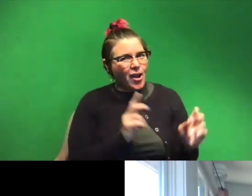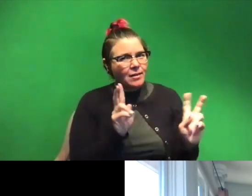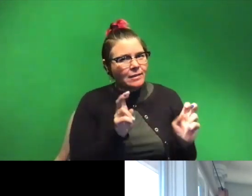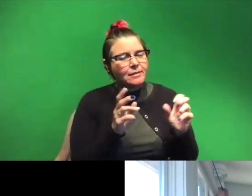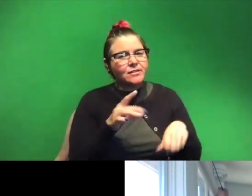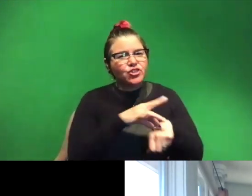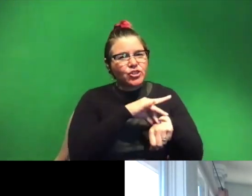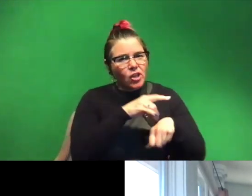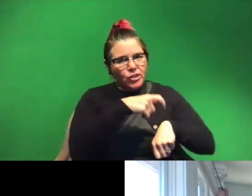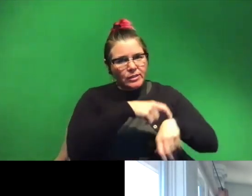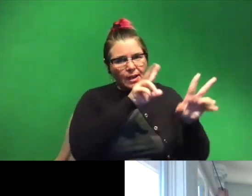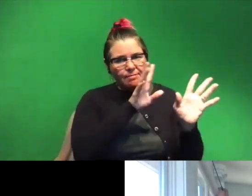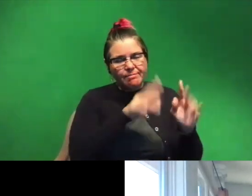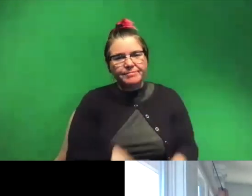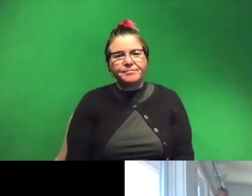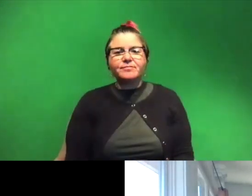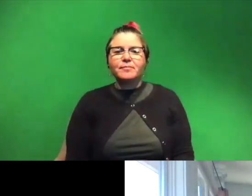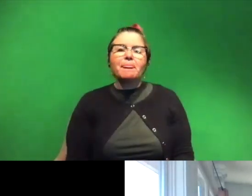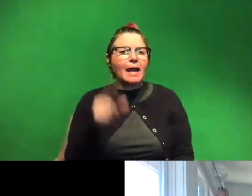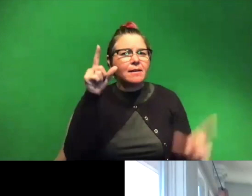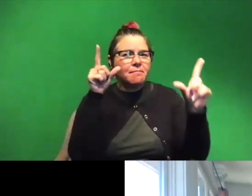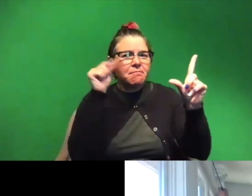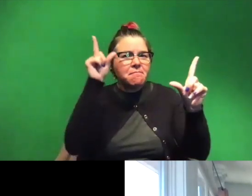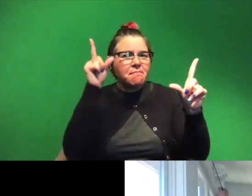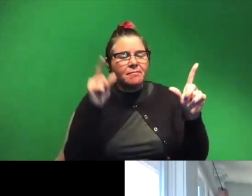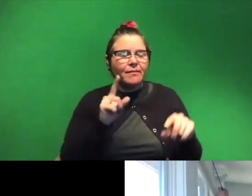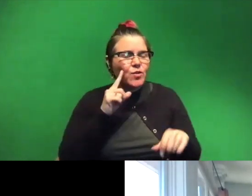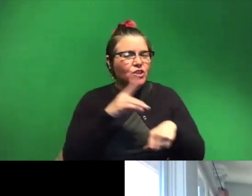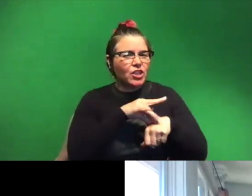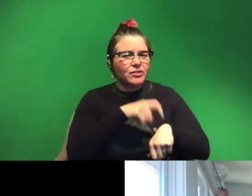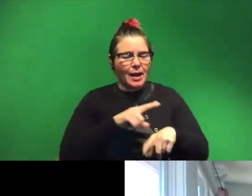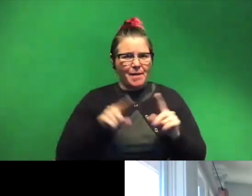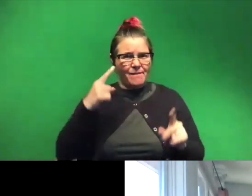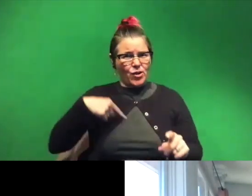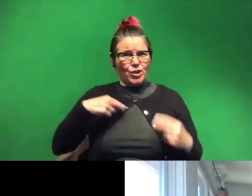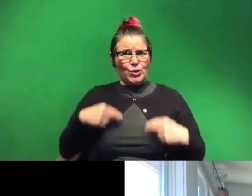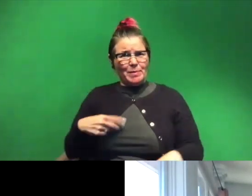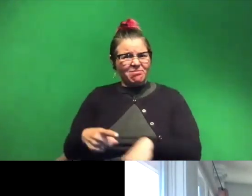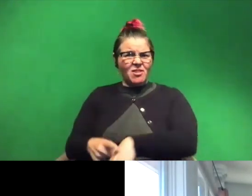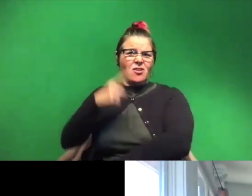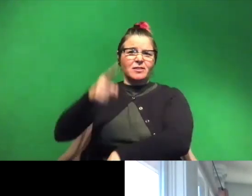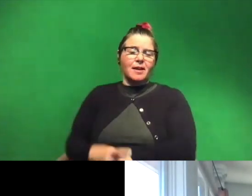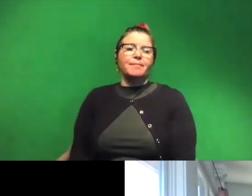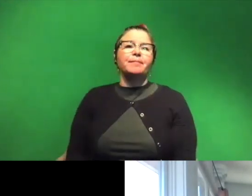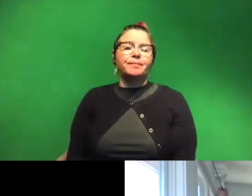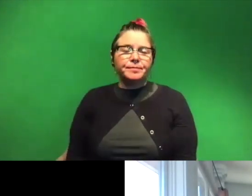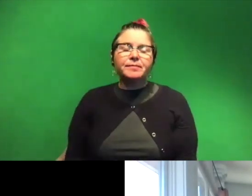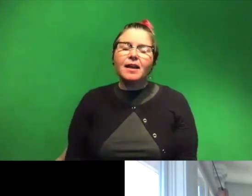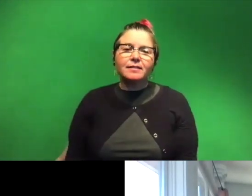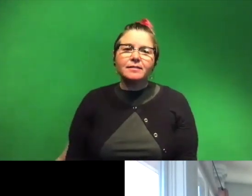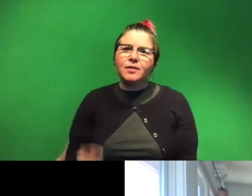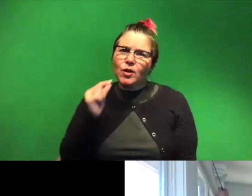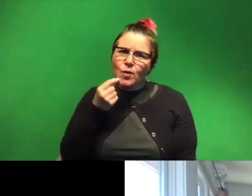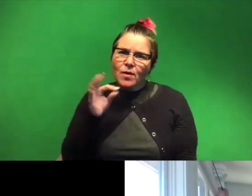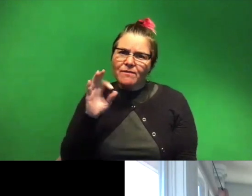time. Well. Yeah, geologic time, the blink of an eye. But to us, that's forever. It's a long time. Well, that is a very cool fact.